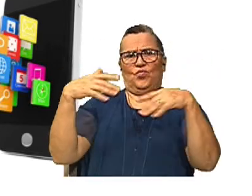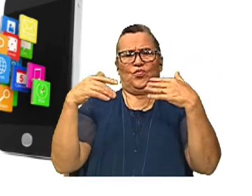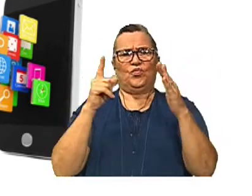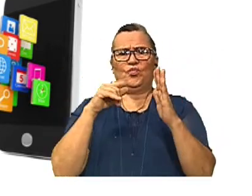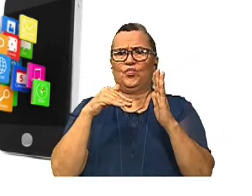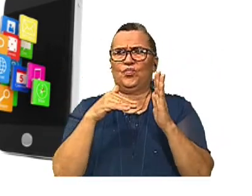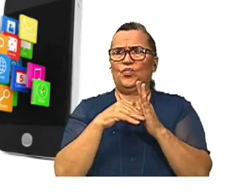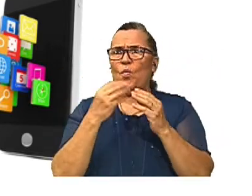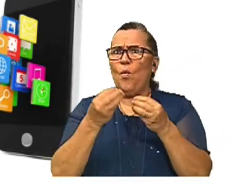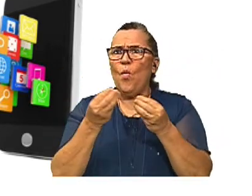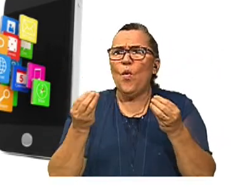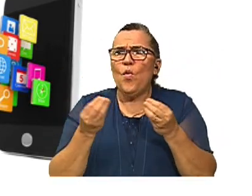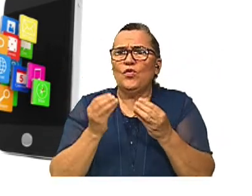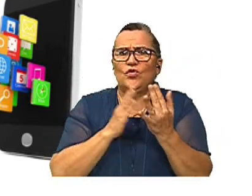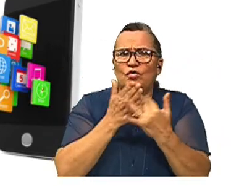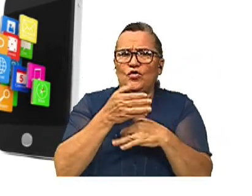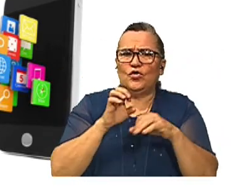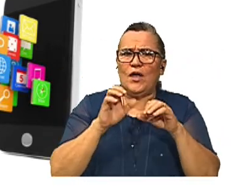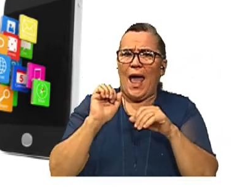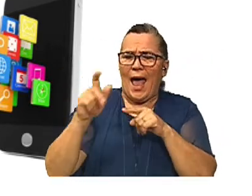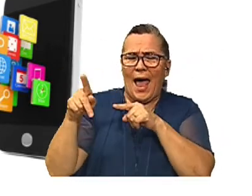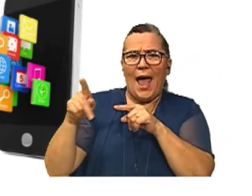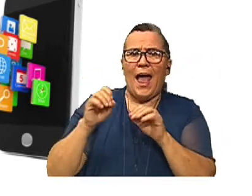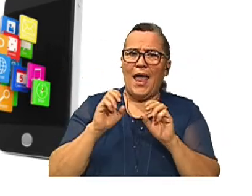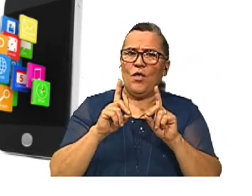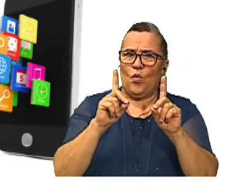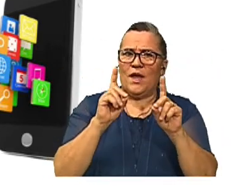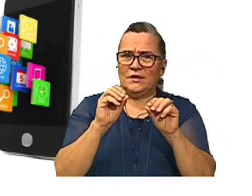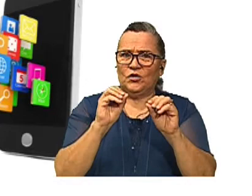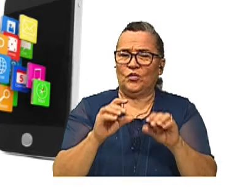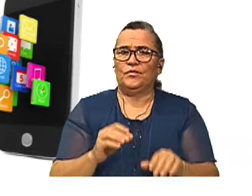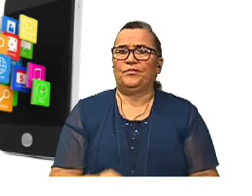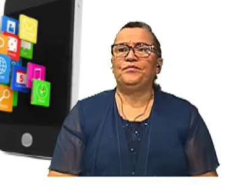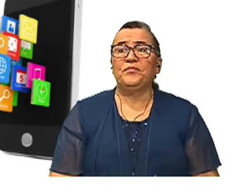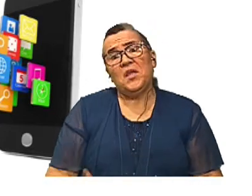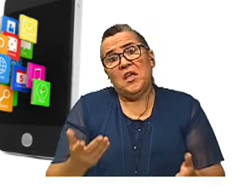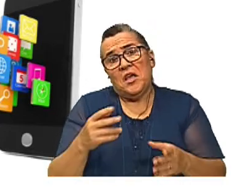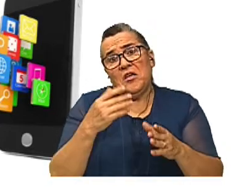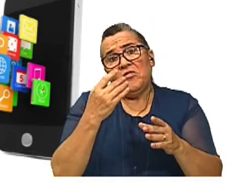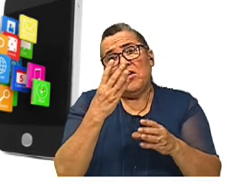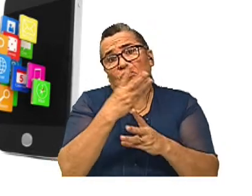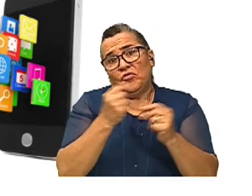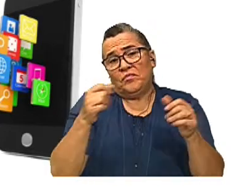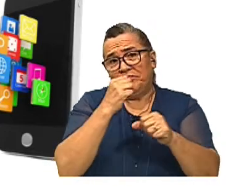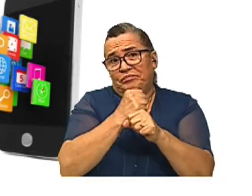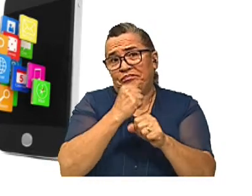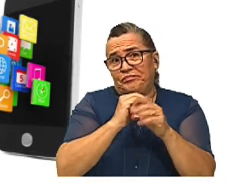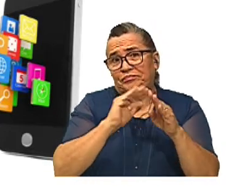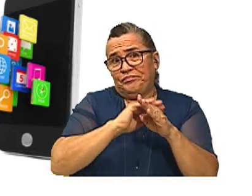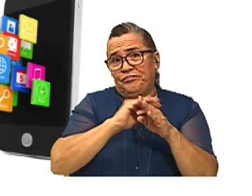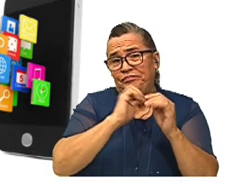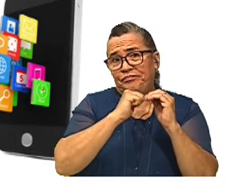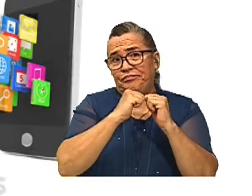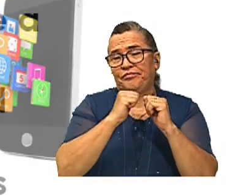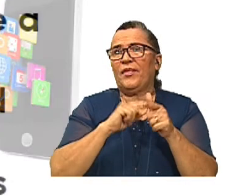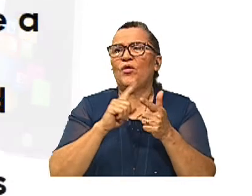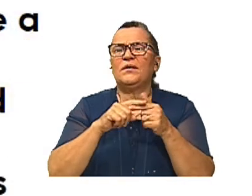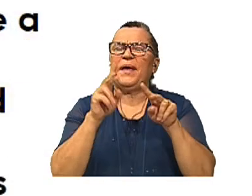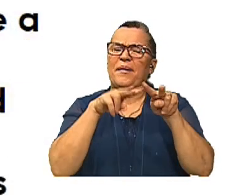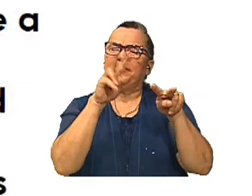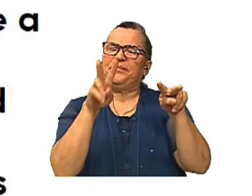homeworks, assignments. Let's go now to the